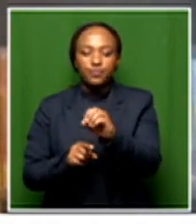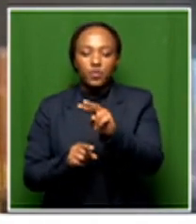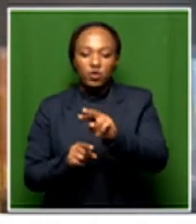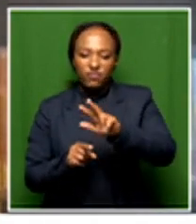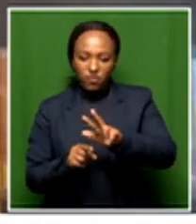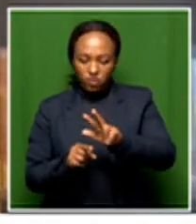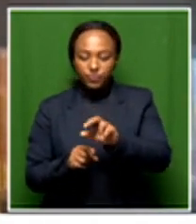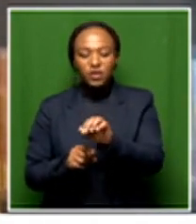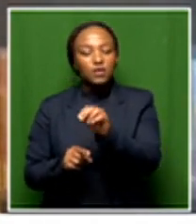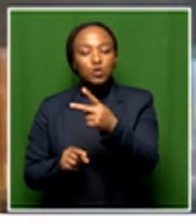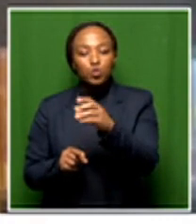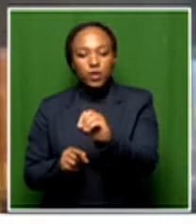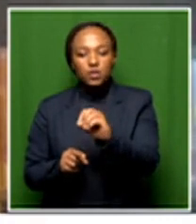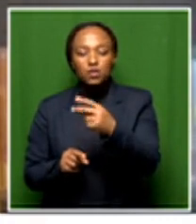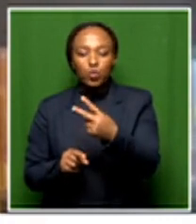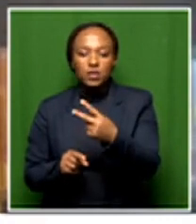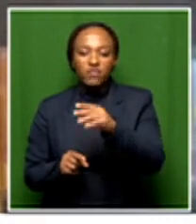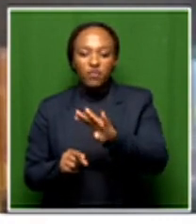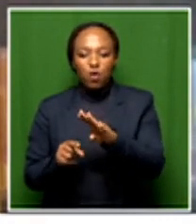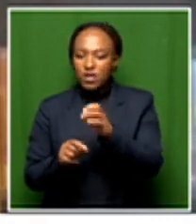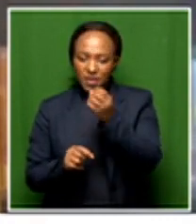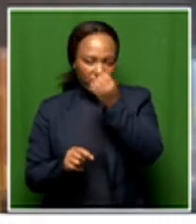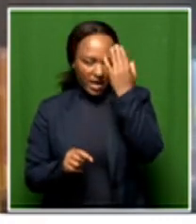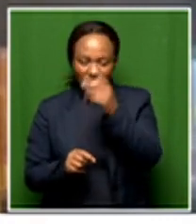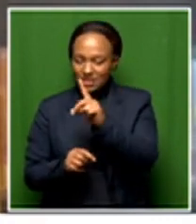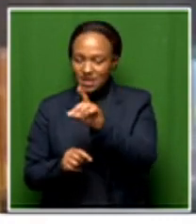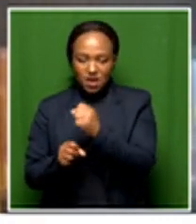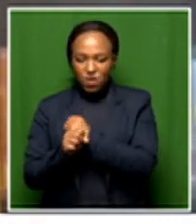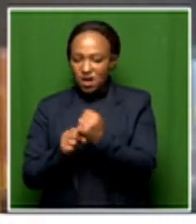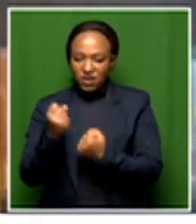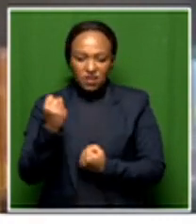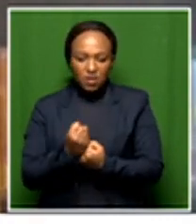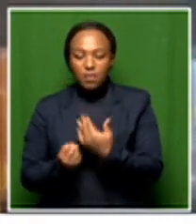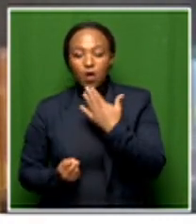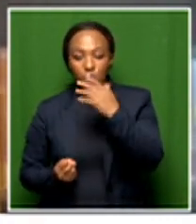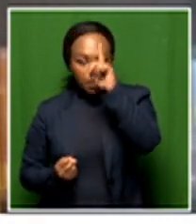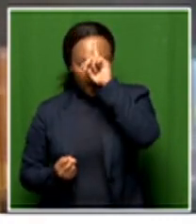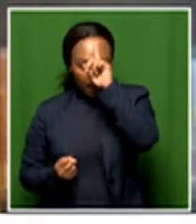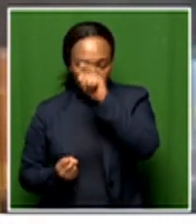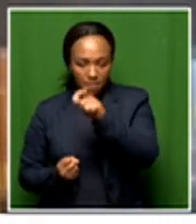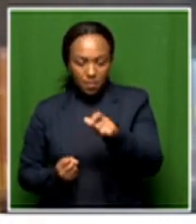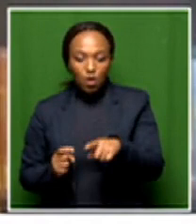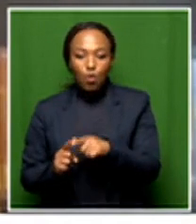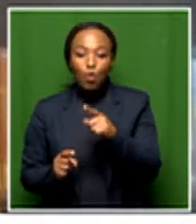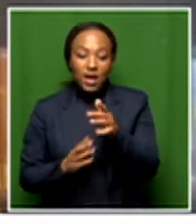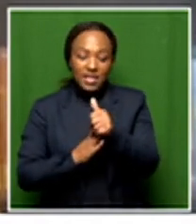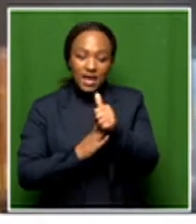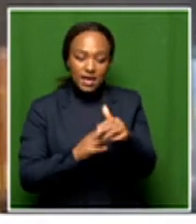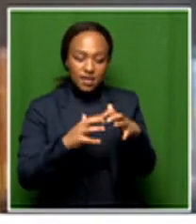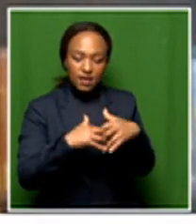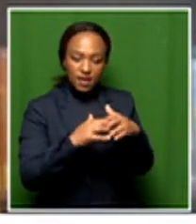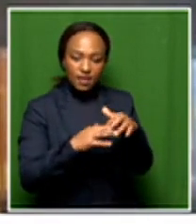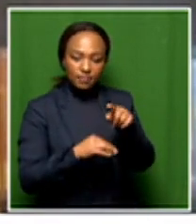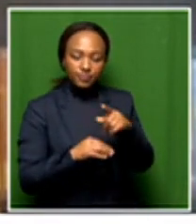must forget about being voted by black people. So the black leaders who have left the DA are most likely going to attract the